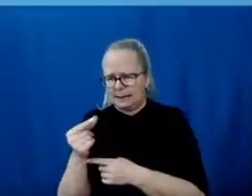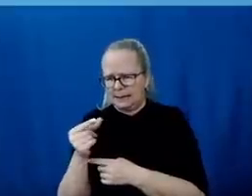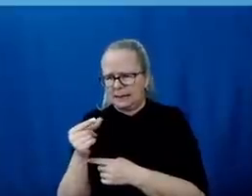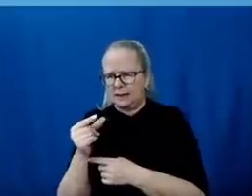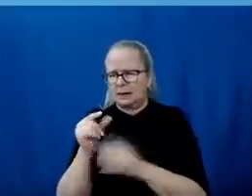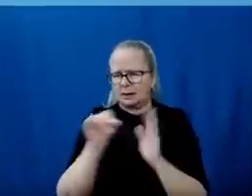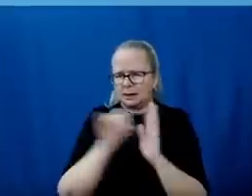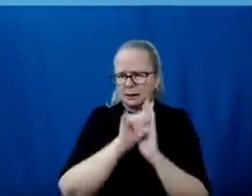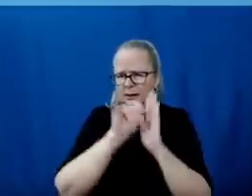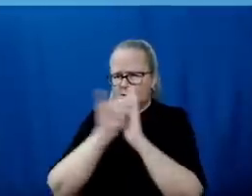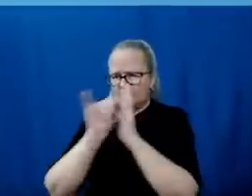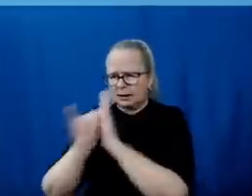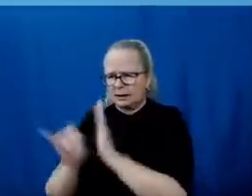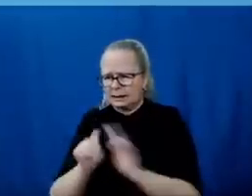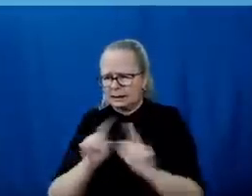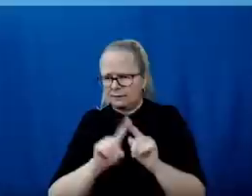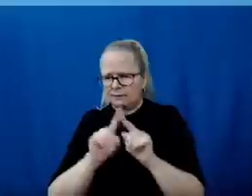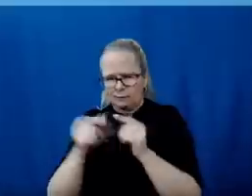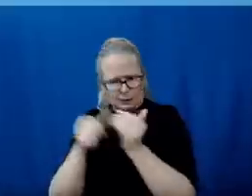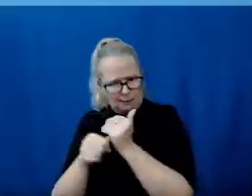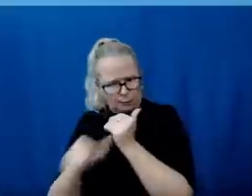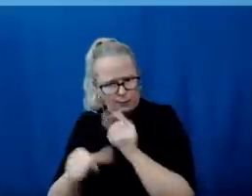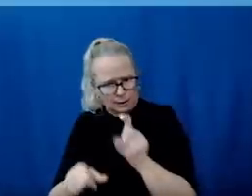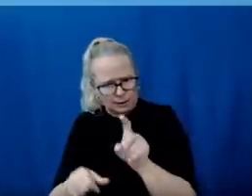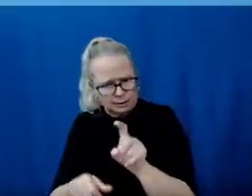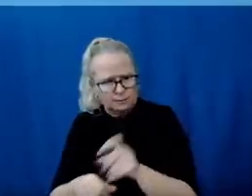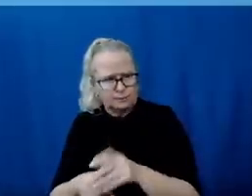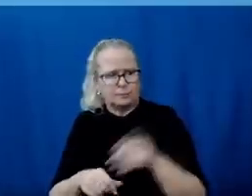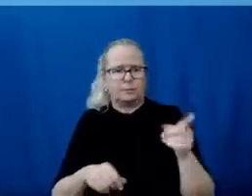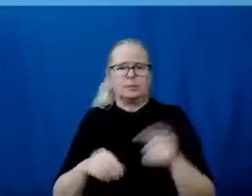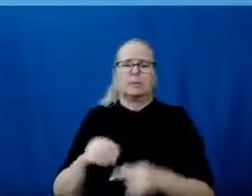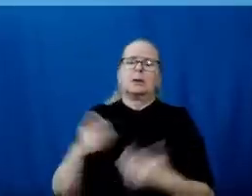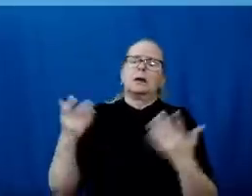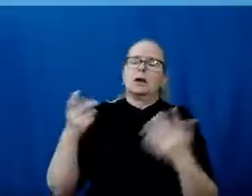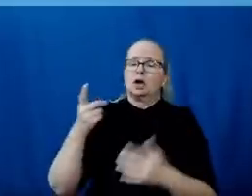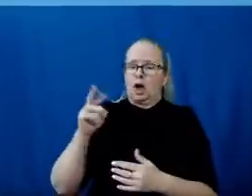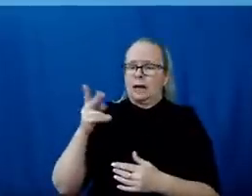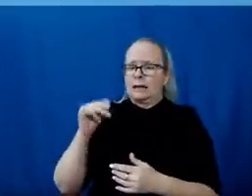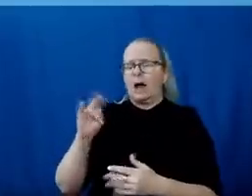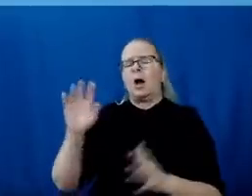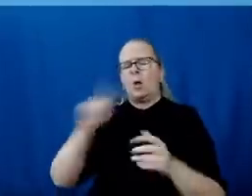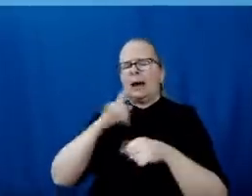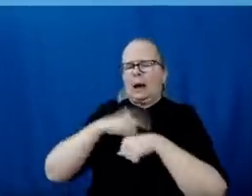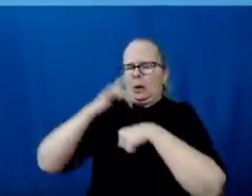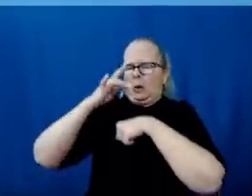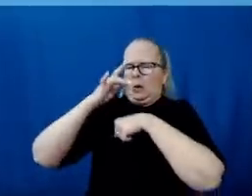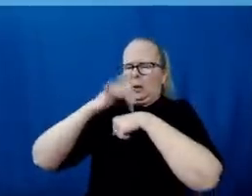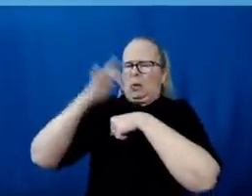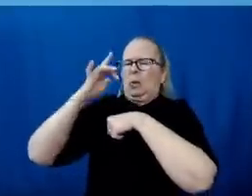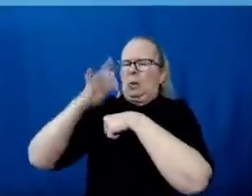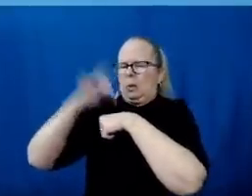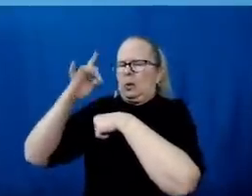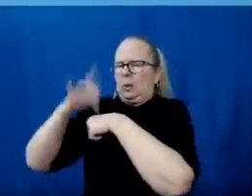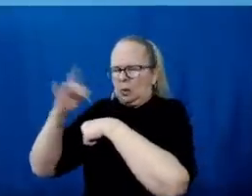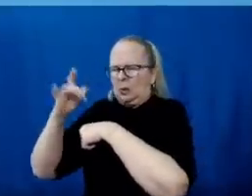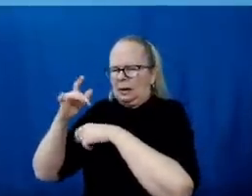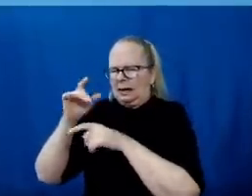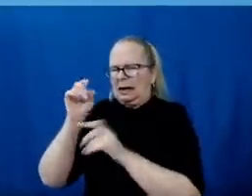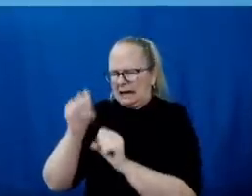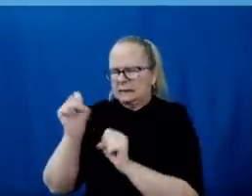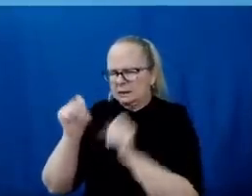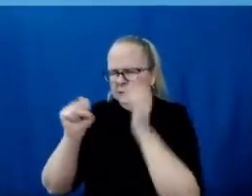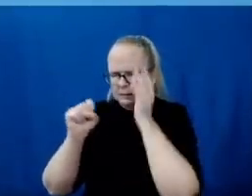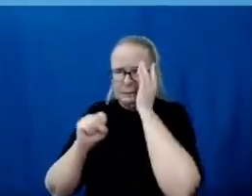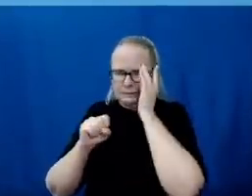watching for differences that might be occurring in people's poop? We have, on an exploratory basis, done metagenomic